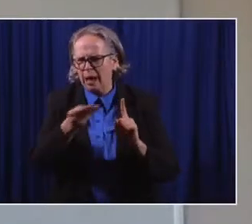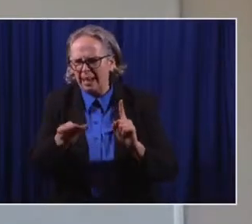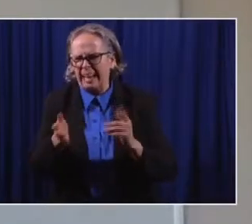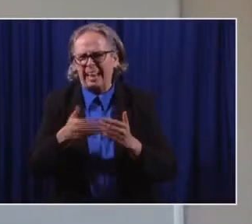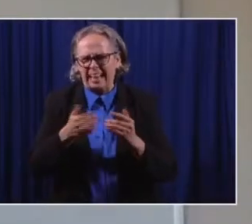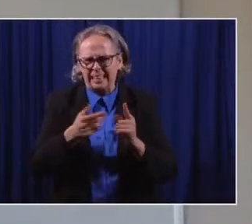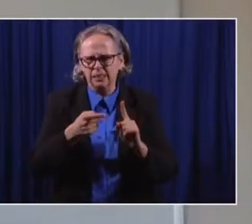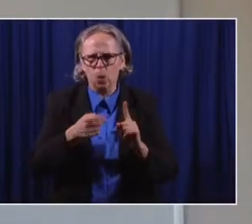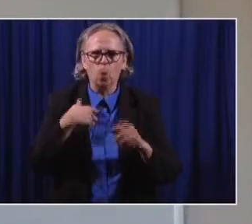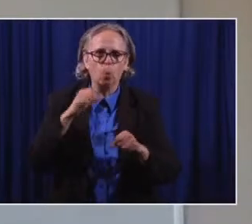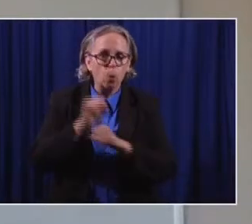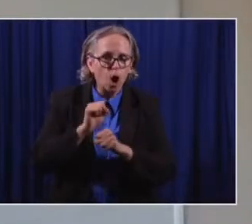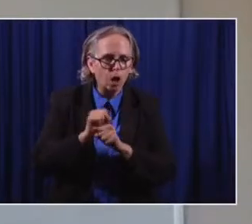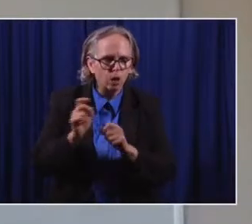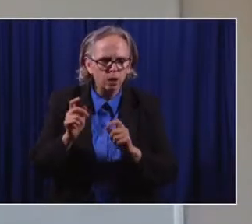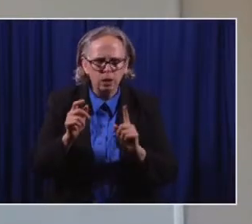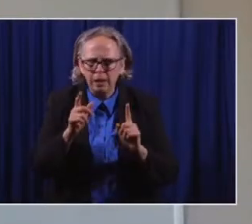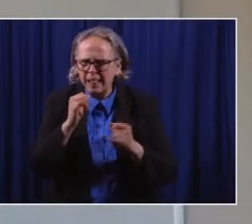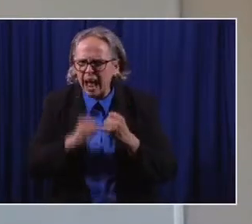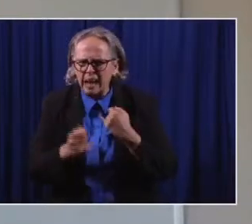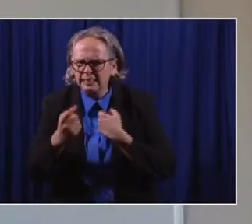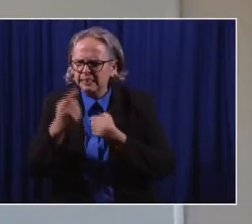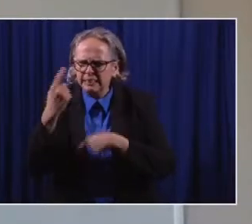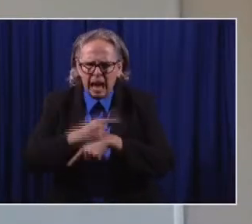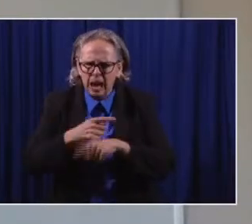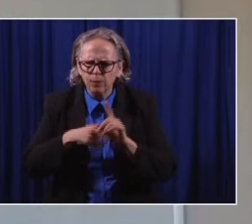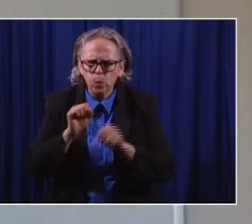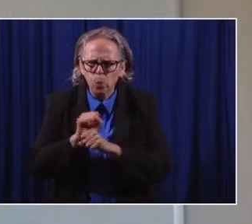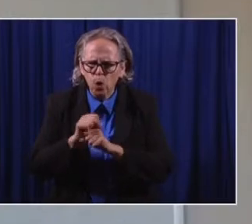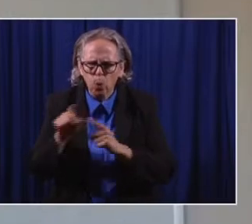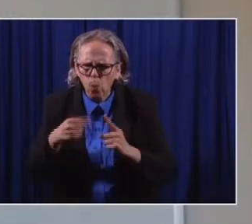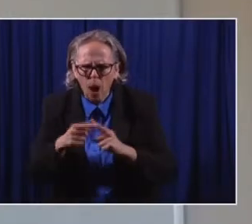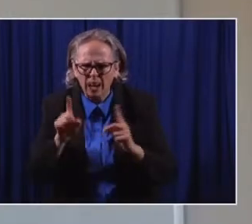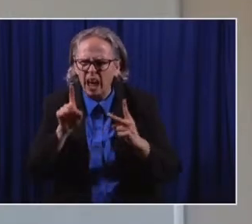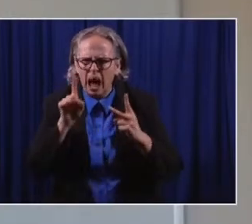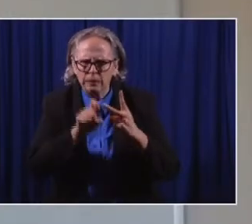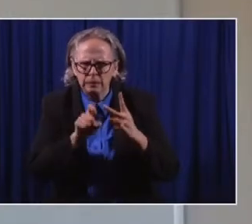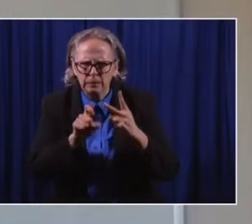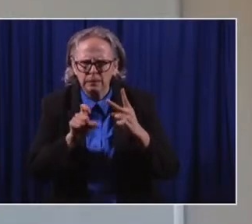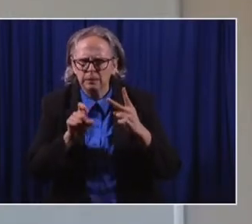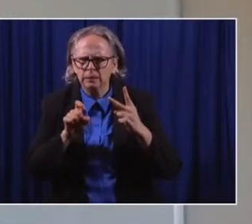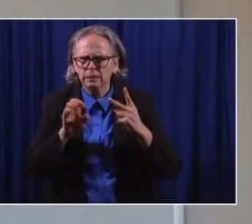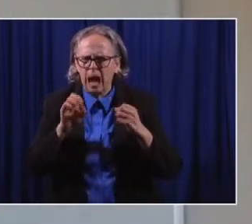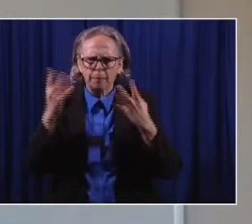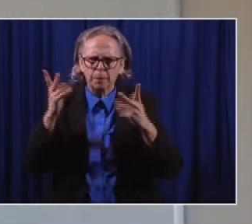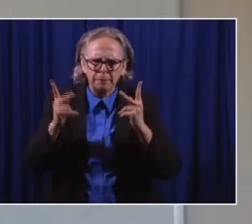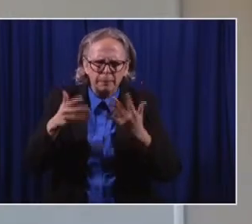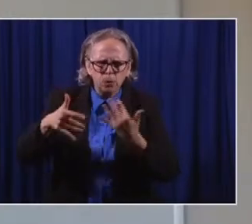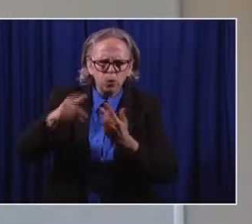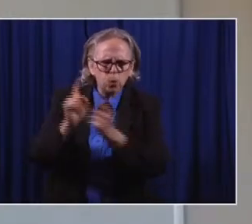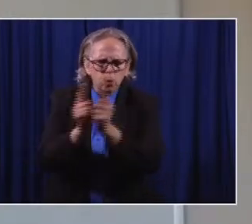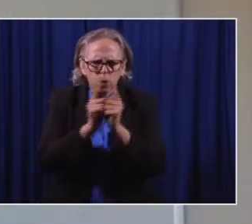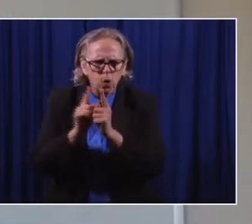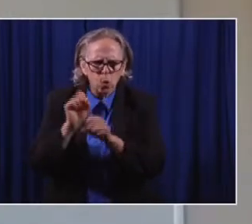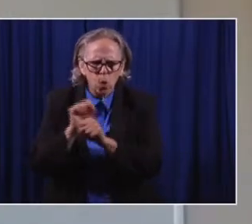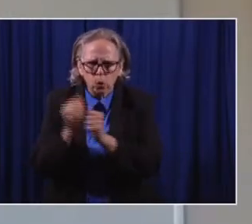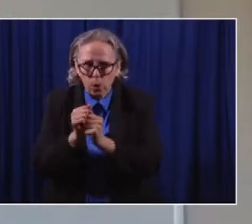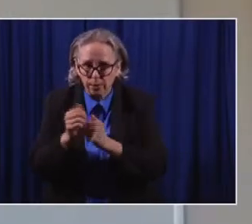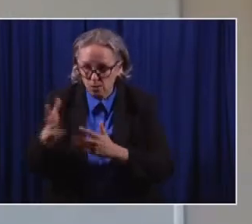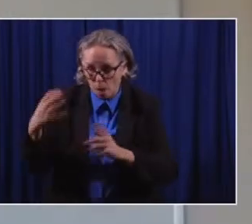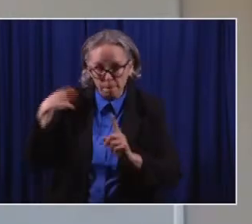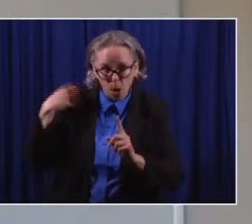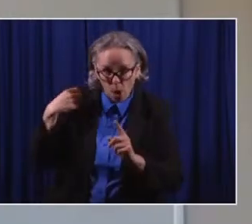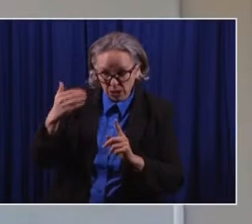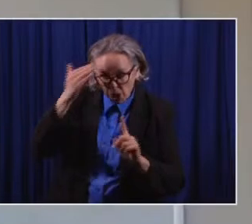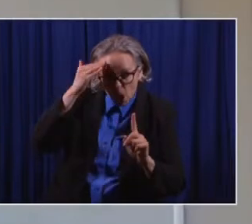when was your last day at work? What did that last day at work look like? Is your employer aware? Do you have any other cases at work? And then we move